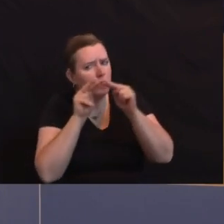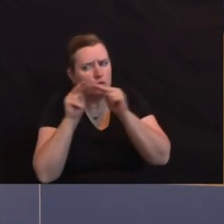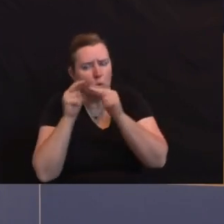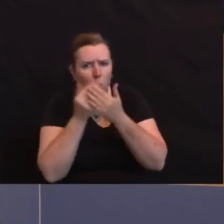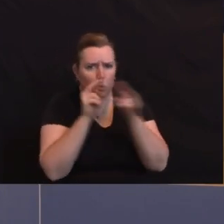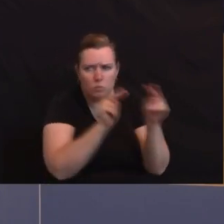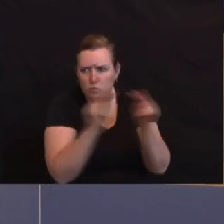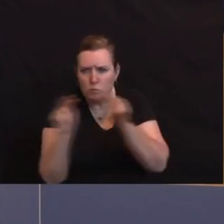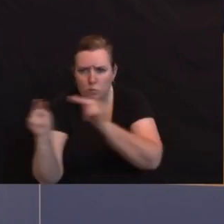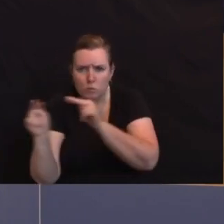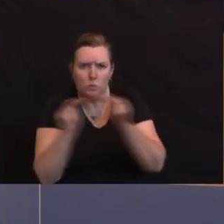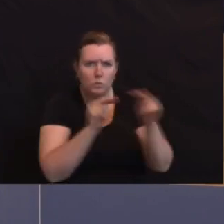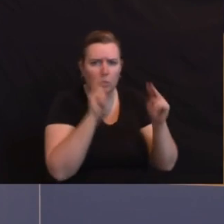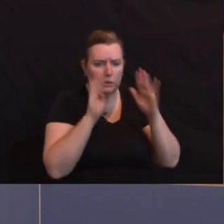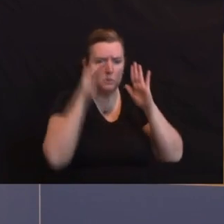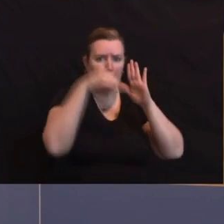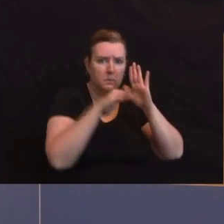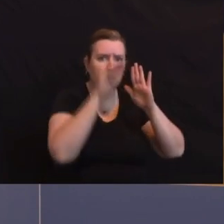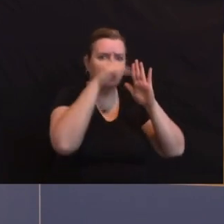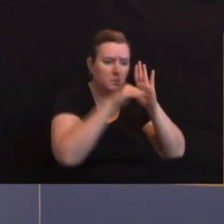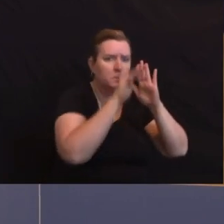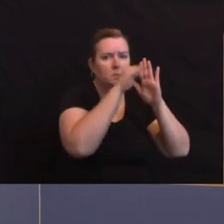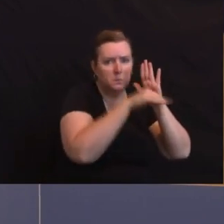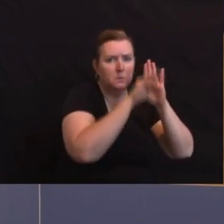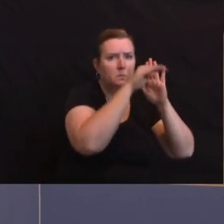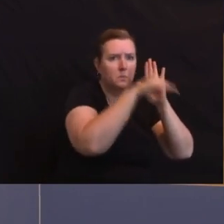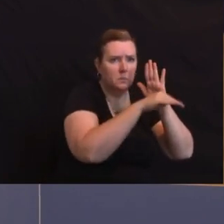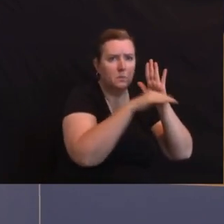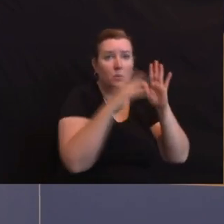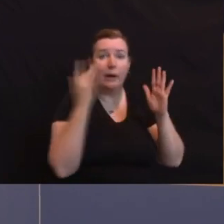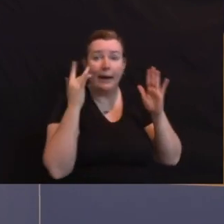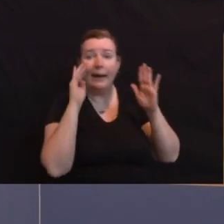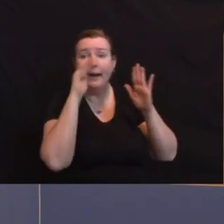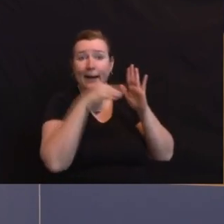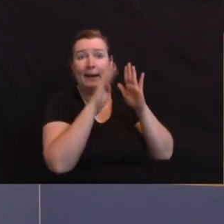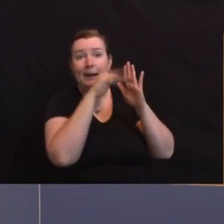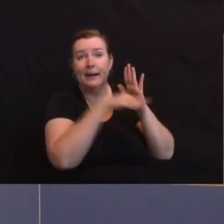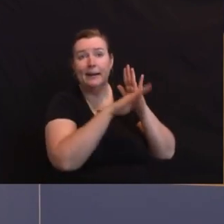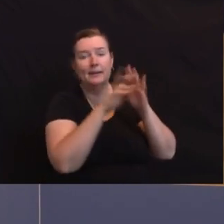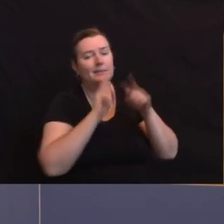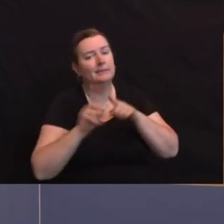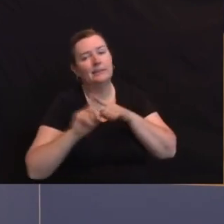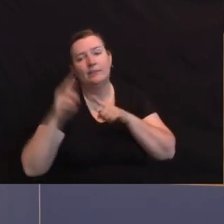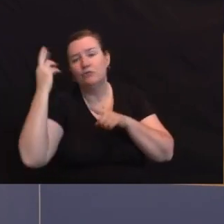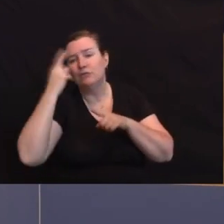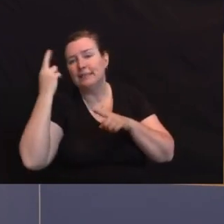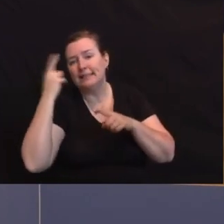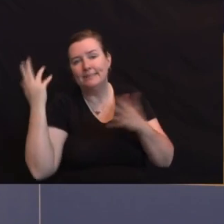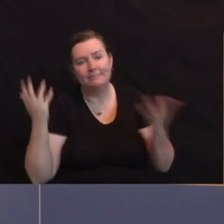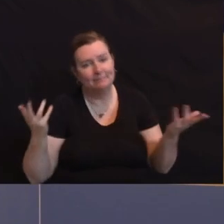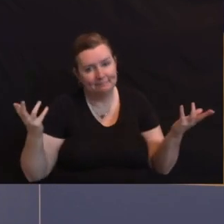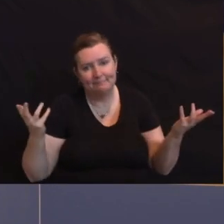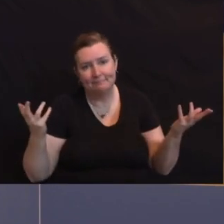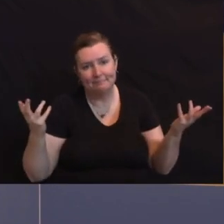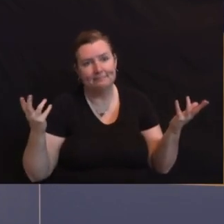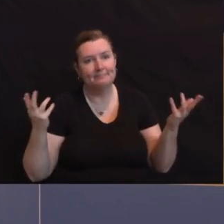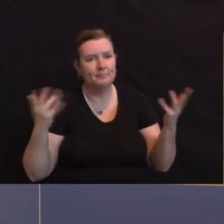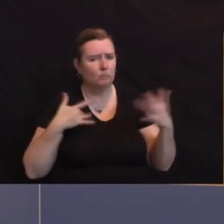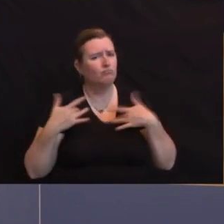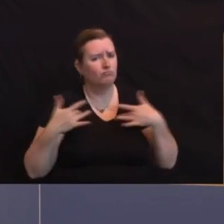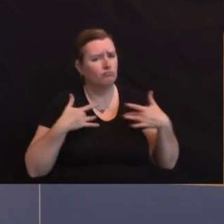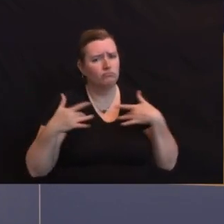up and they go down every day. There's a bunch of different reasons why this number may be higher than would be expected, but certainly it is concerning that we're seeing this trend